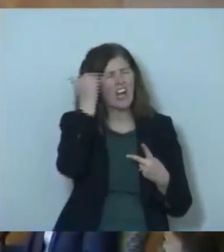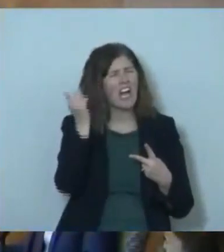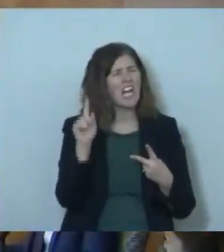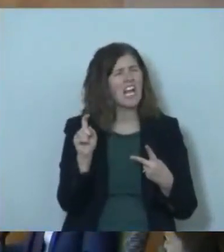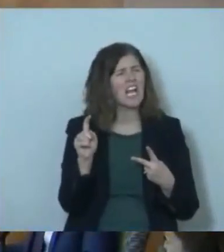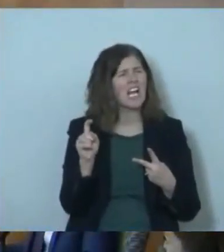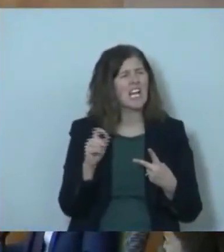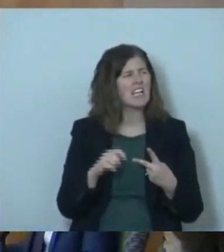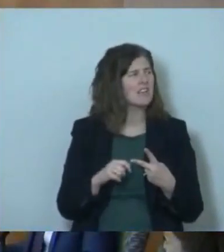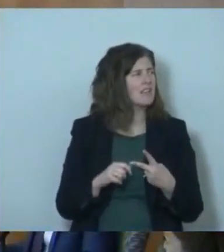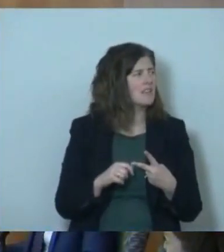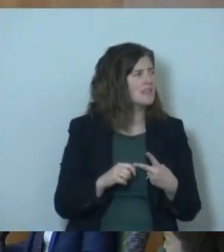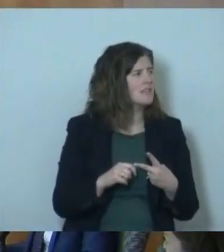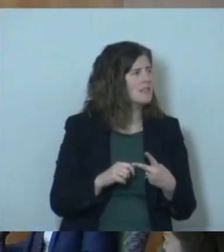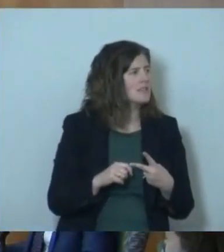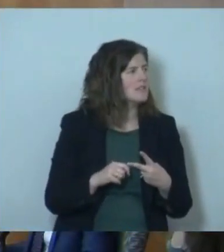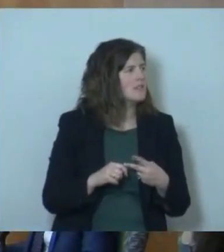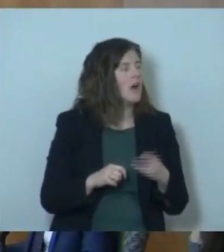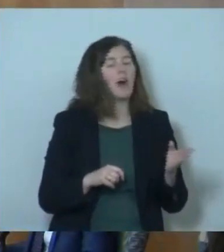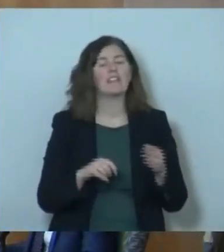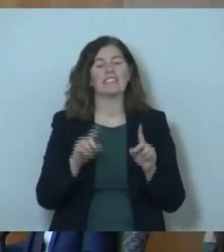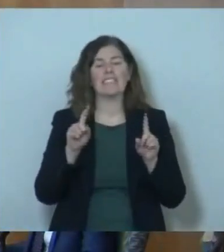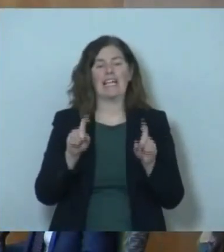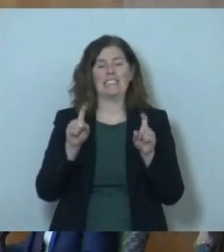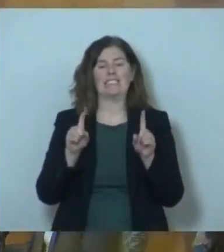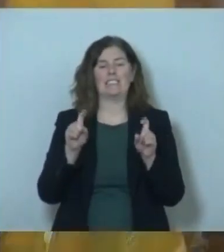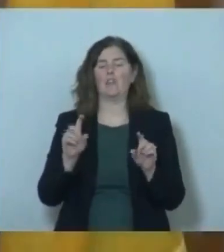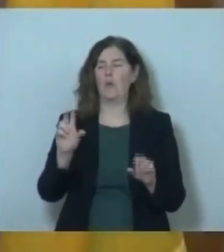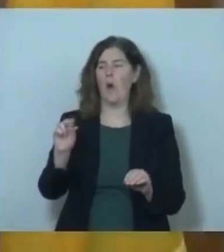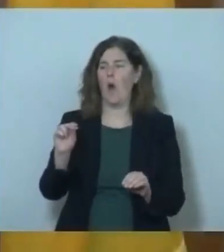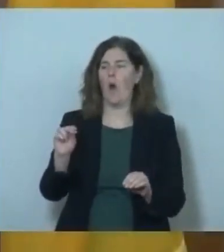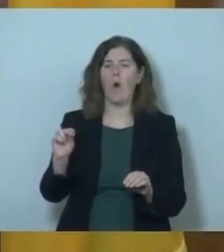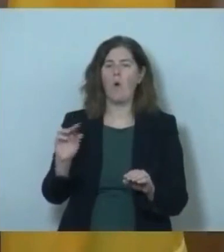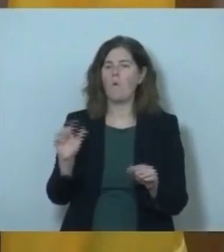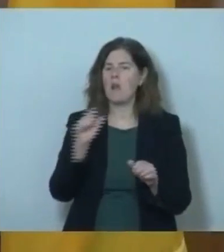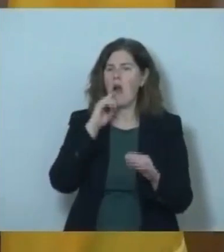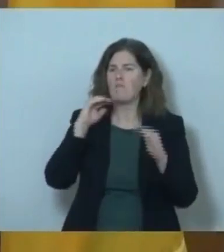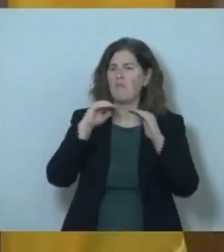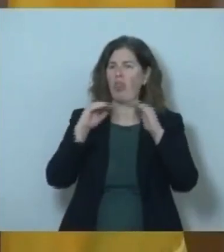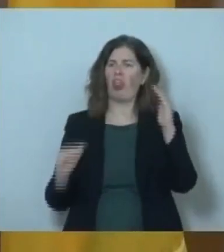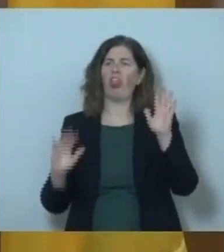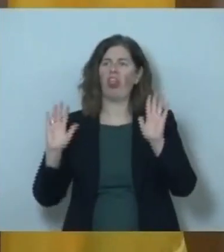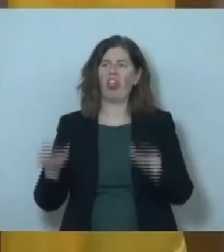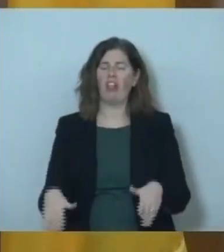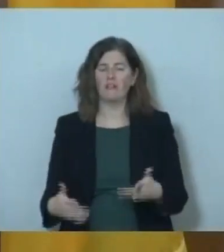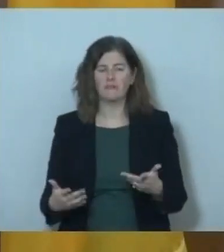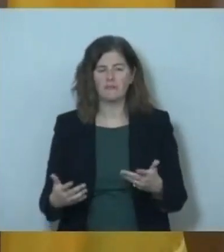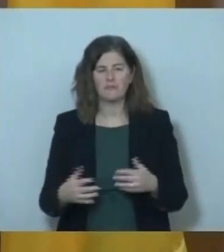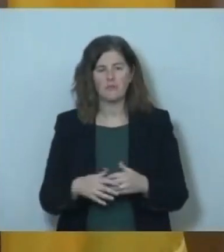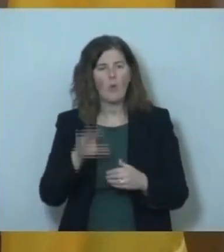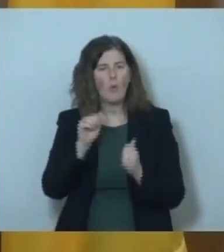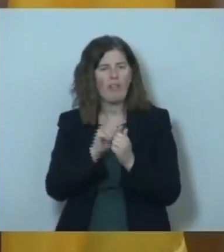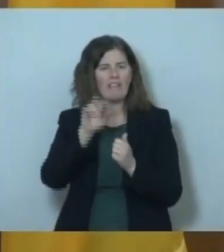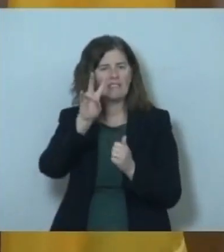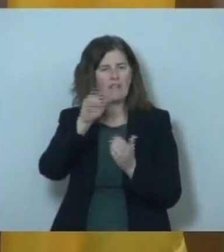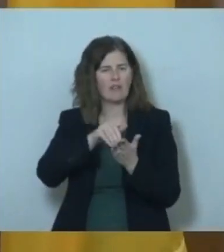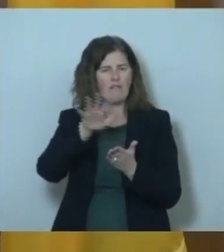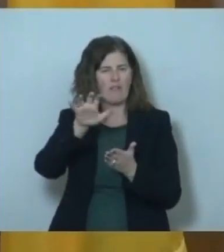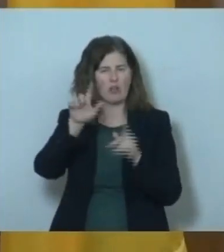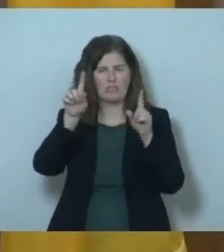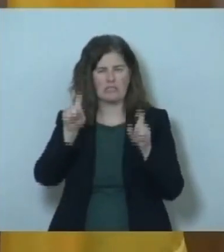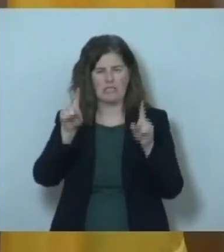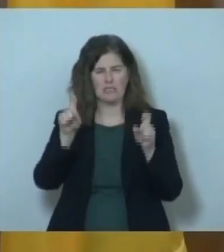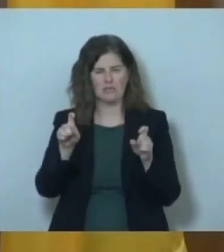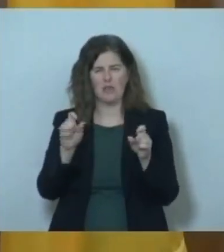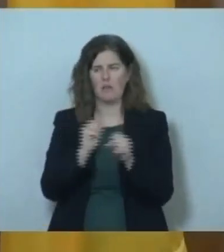Matt? 7,500 tests. No, we're not backing off of that. So, and I'll make sure